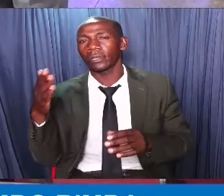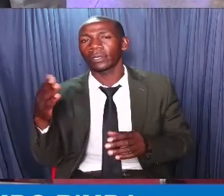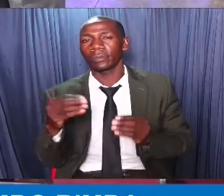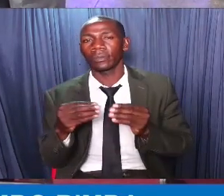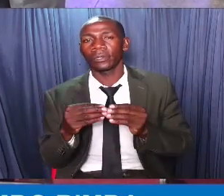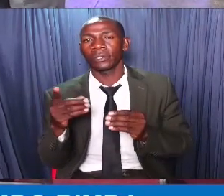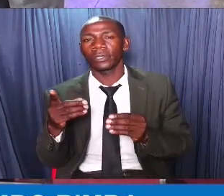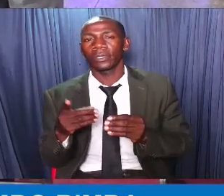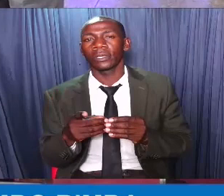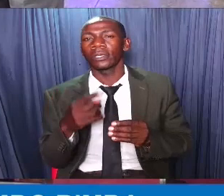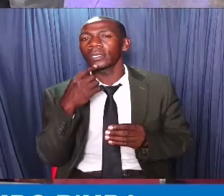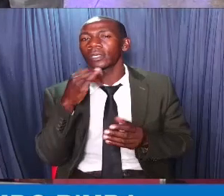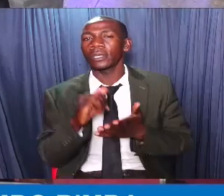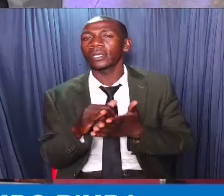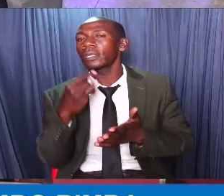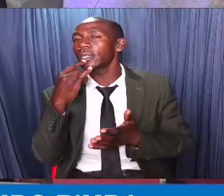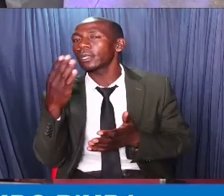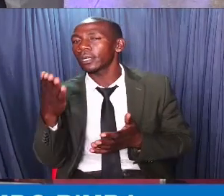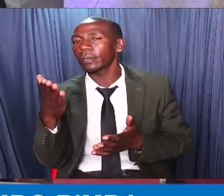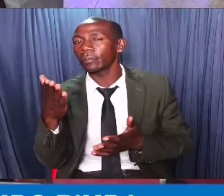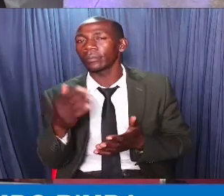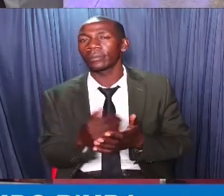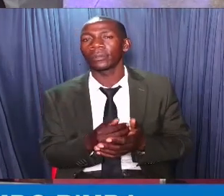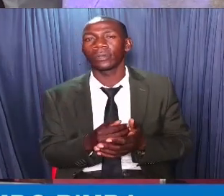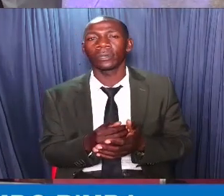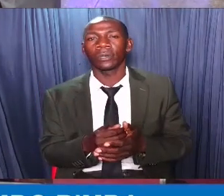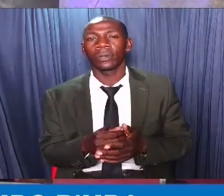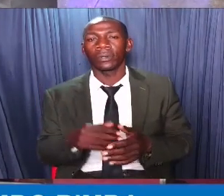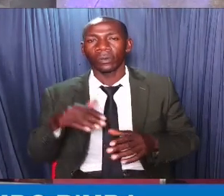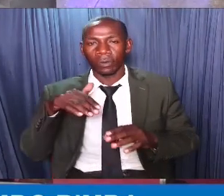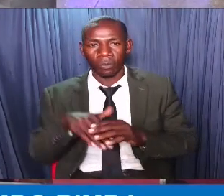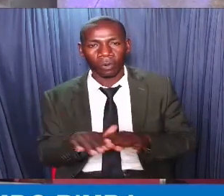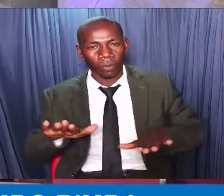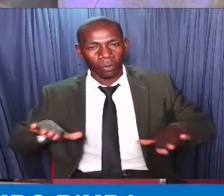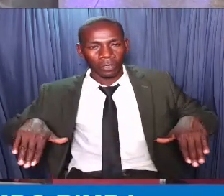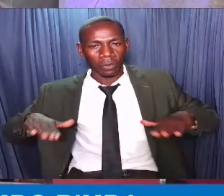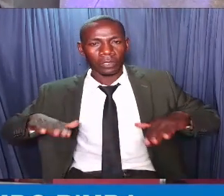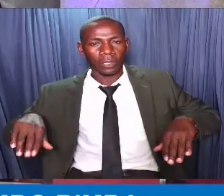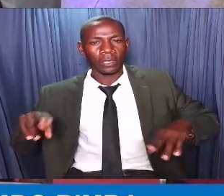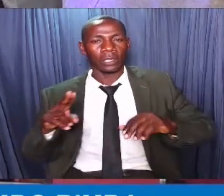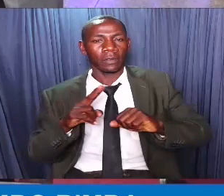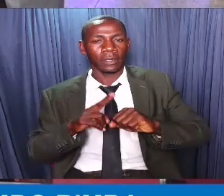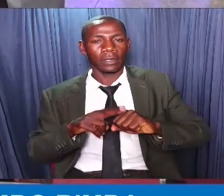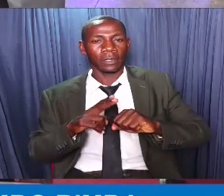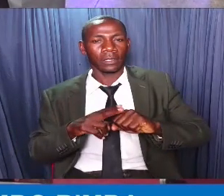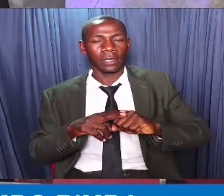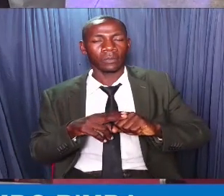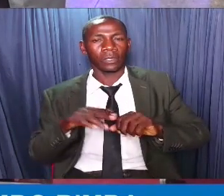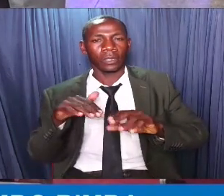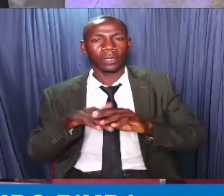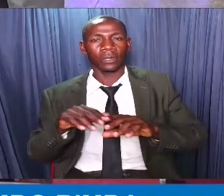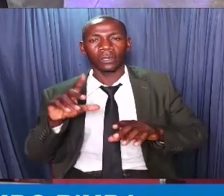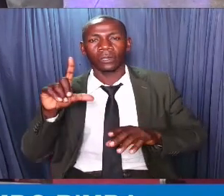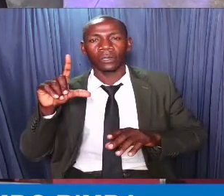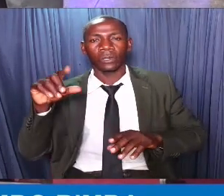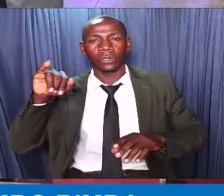you. Akamwambia mwambieni. He told them, you tell him. Akaoge mara saba Yordan. To go wash himself 7 times in Jordan. Akakasirika.